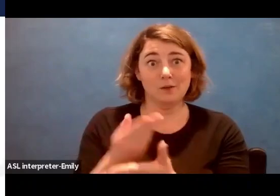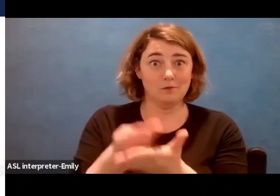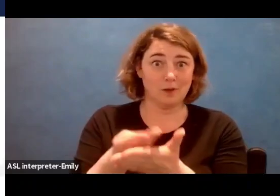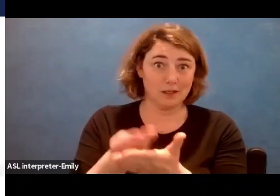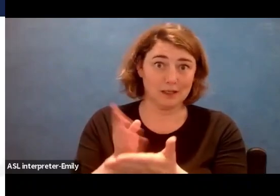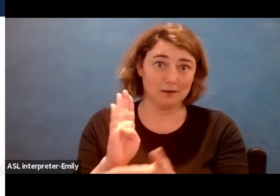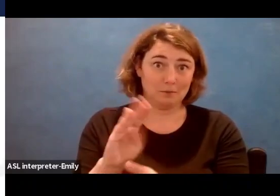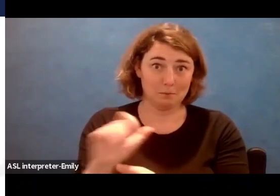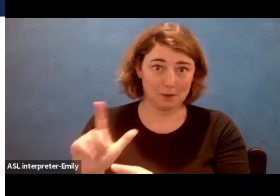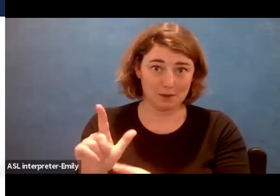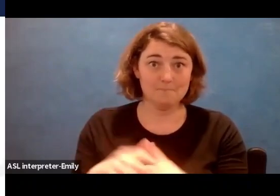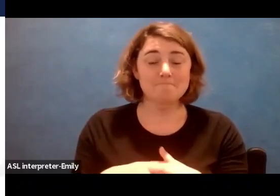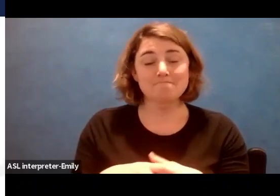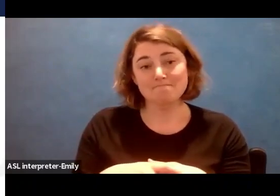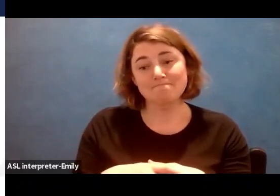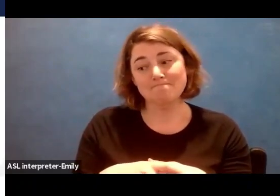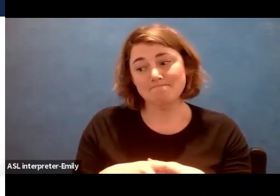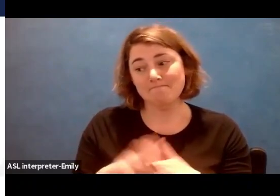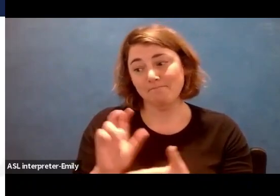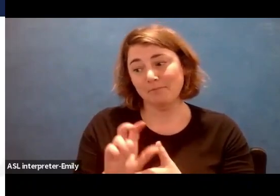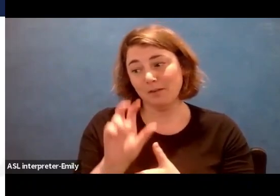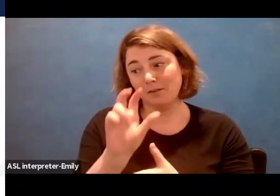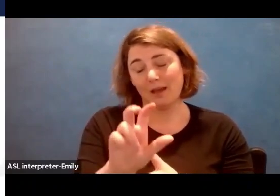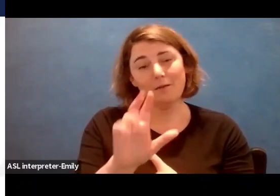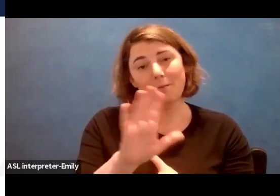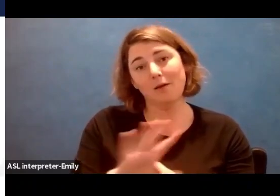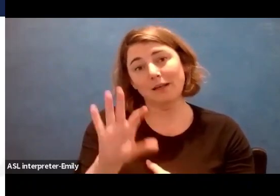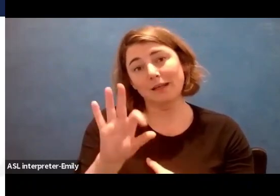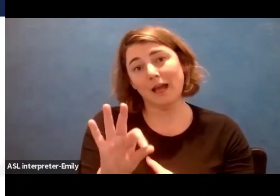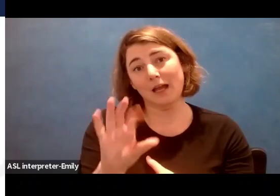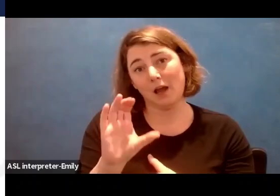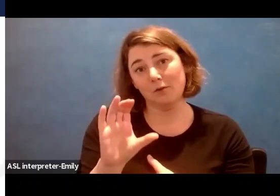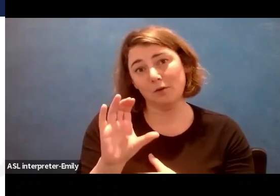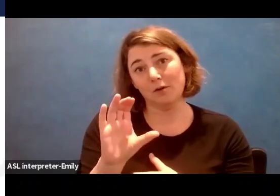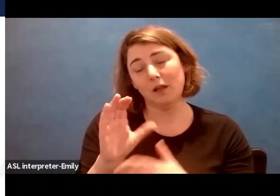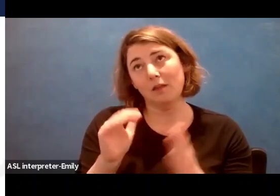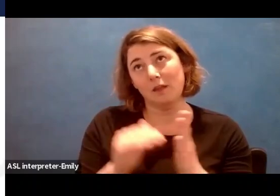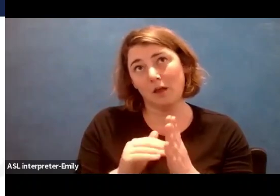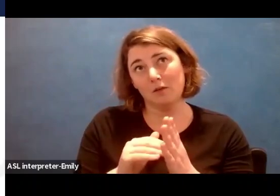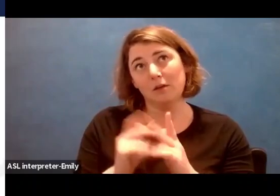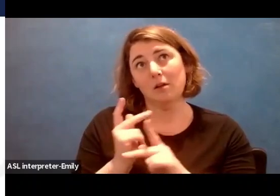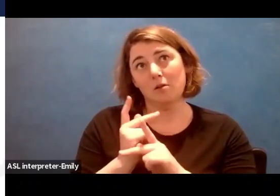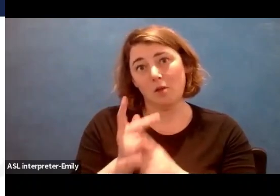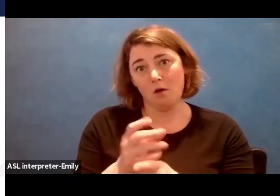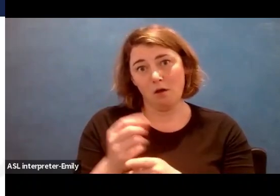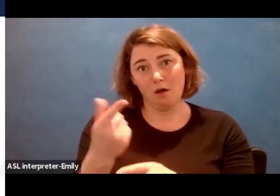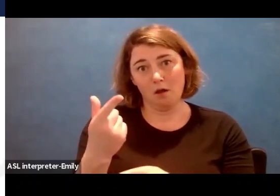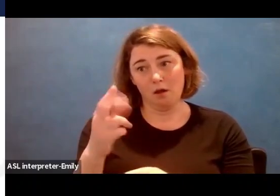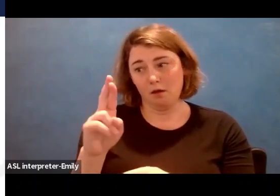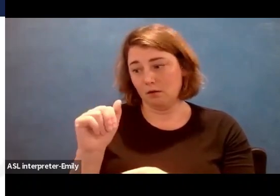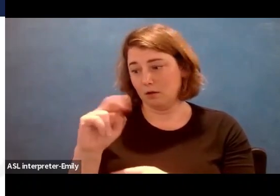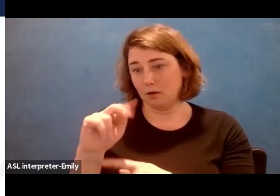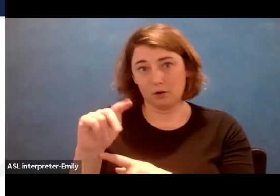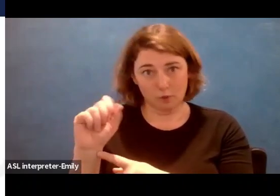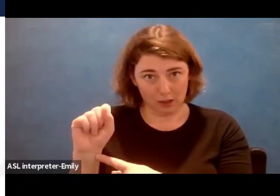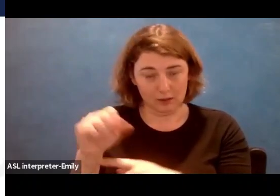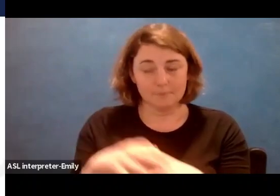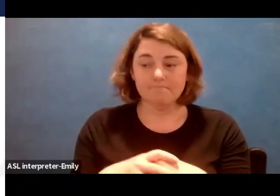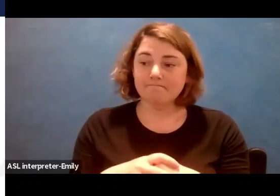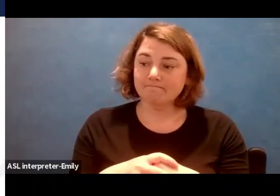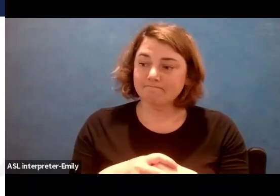bill. They're allocated approximately 900,000 in loans and grants, and